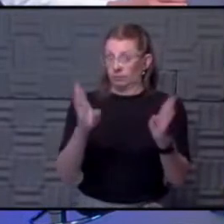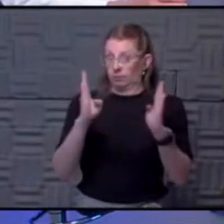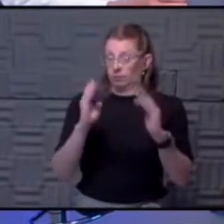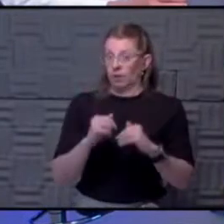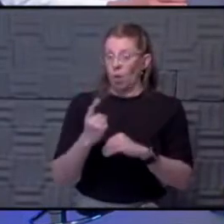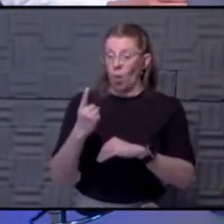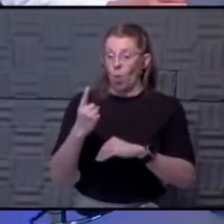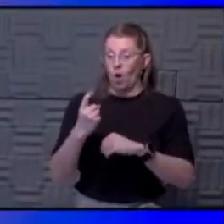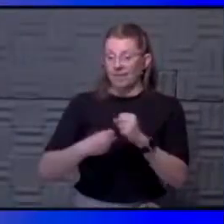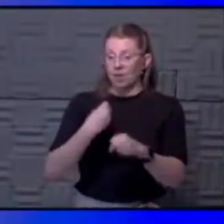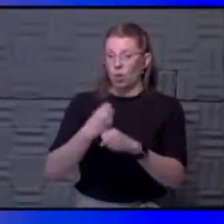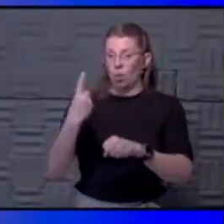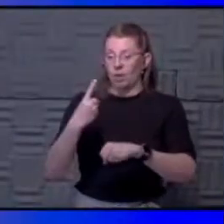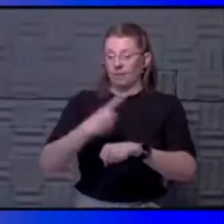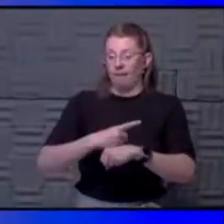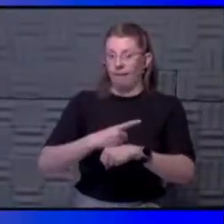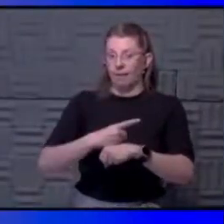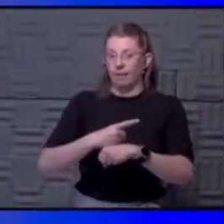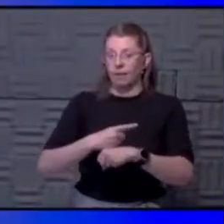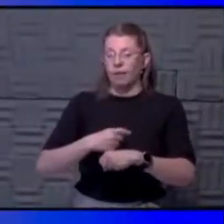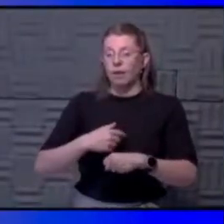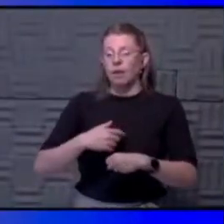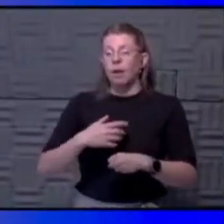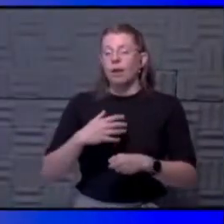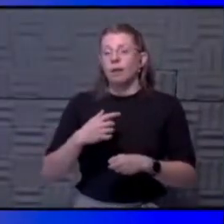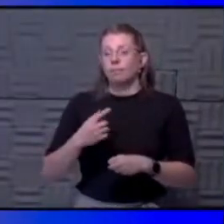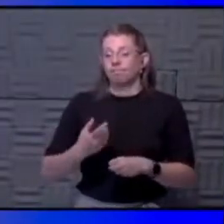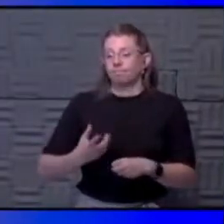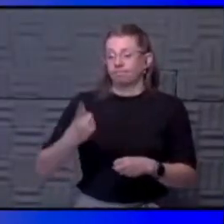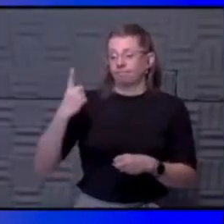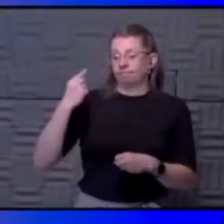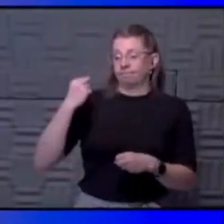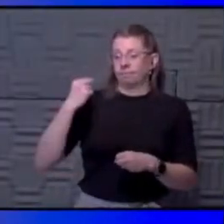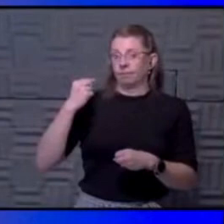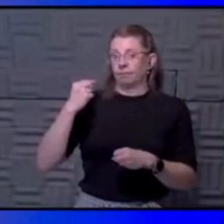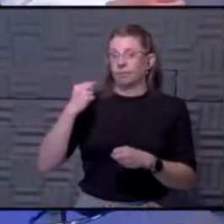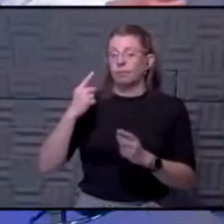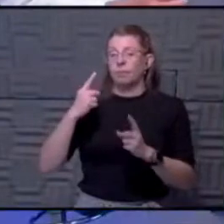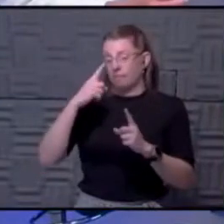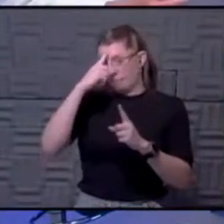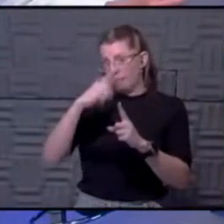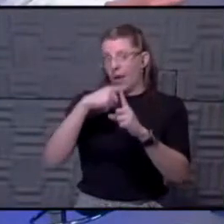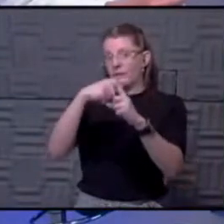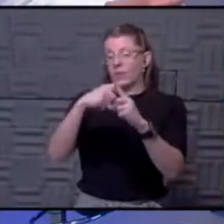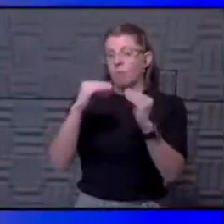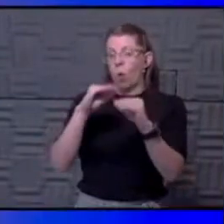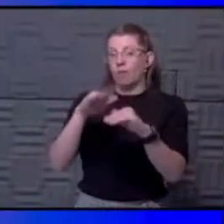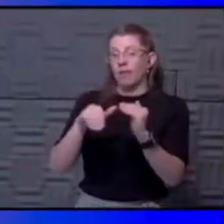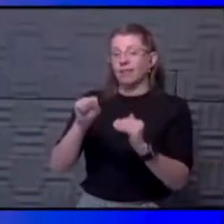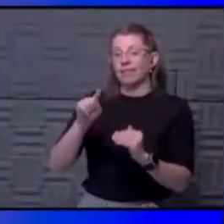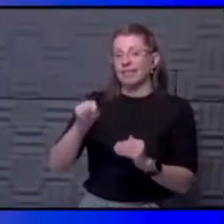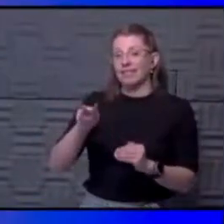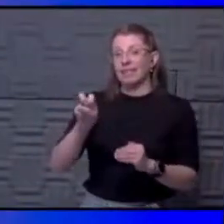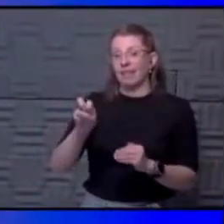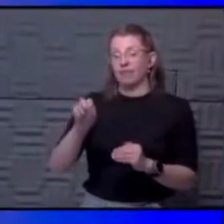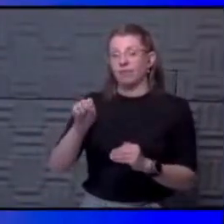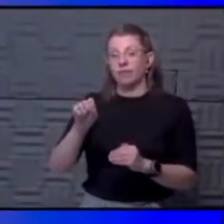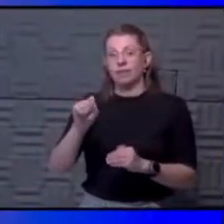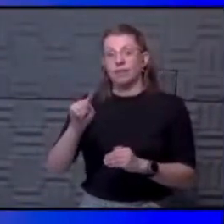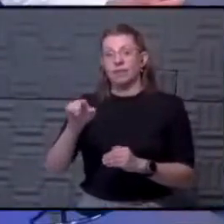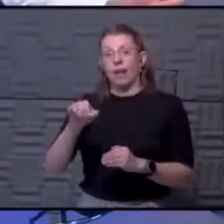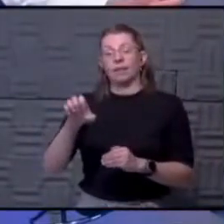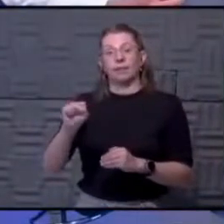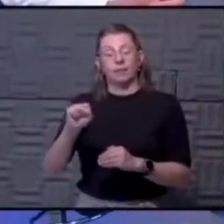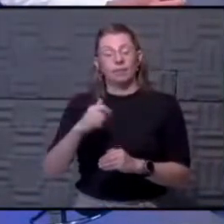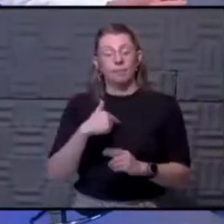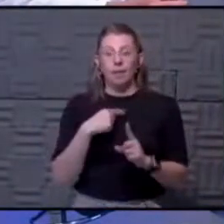1 day in, I might have had rosier colored glasses about something than Steve Stites. What was that? This long-term care facility Oh, thing. there